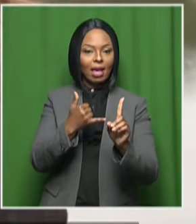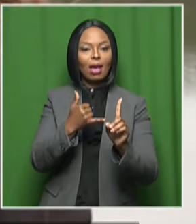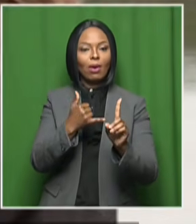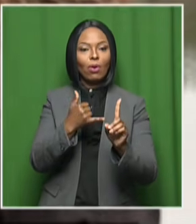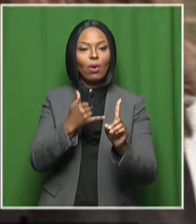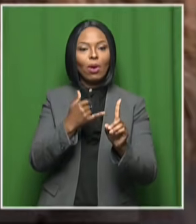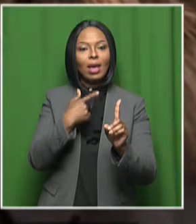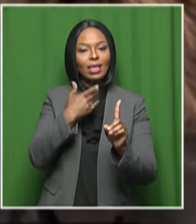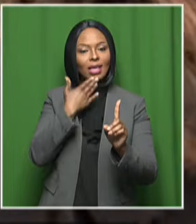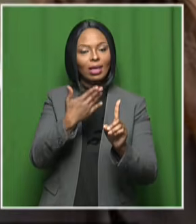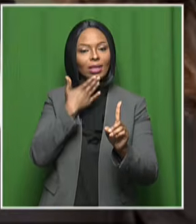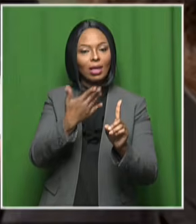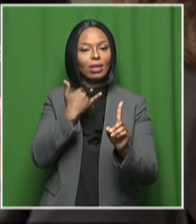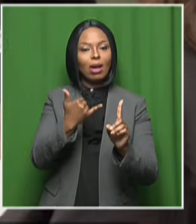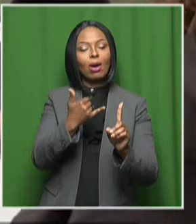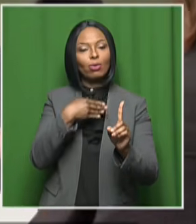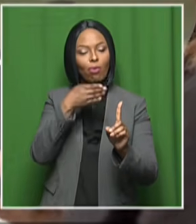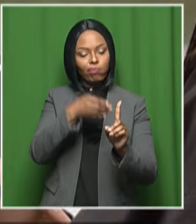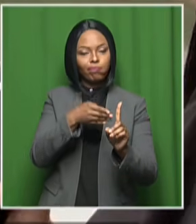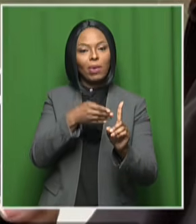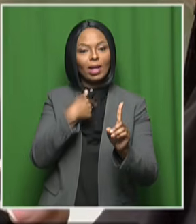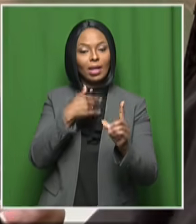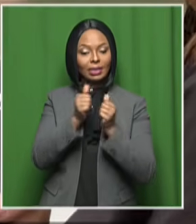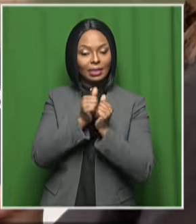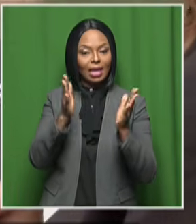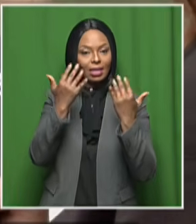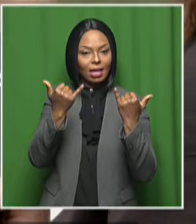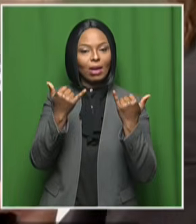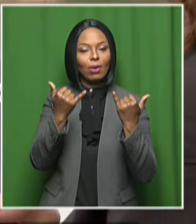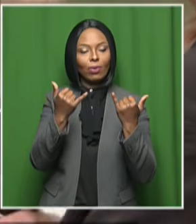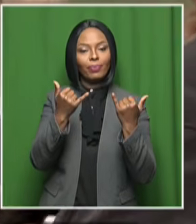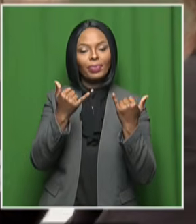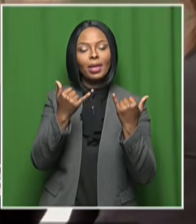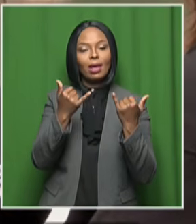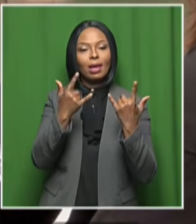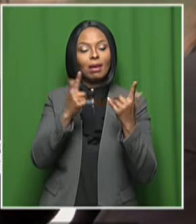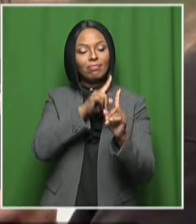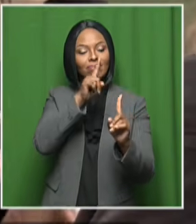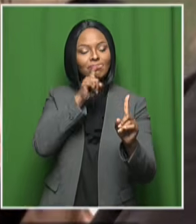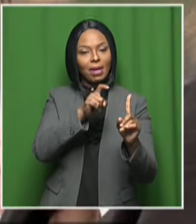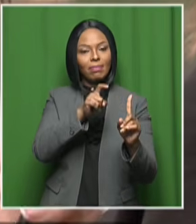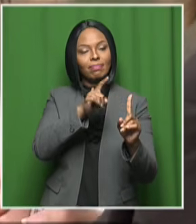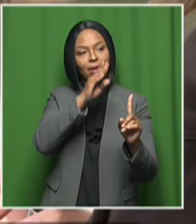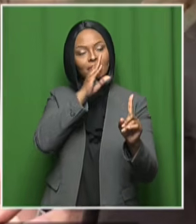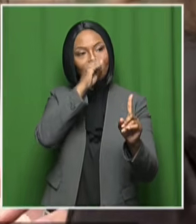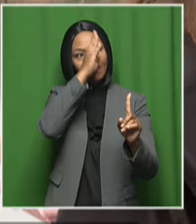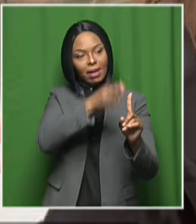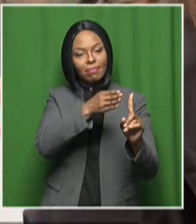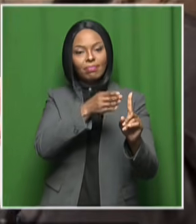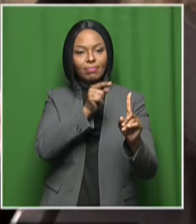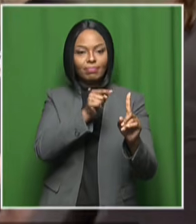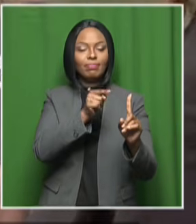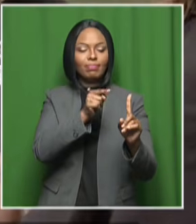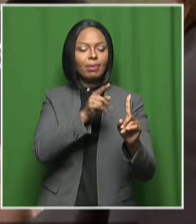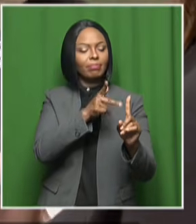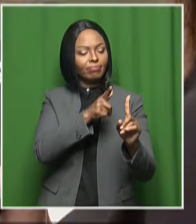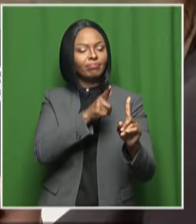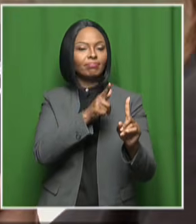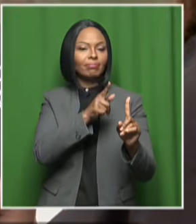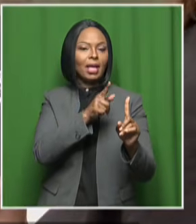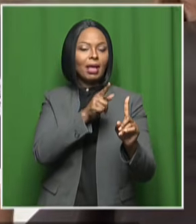and thanks for chatting to us. But I want to begin by asking you quite a straightforward question. Would you say that this is the